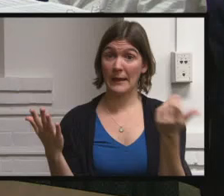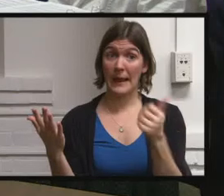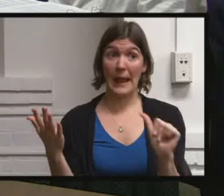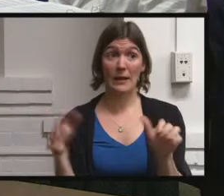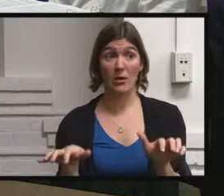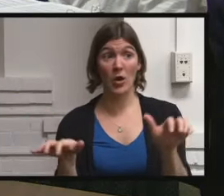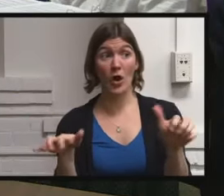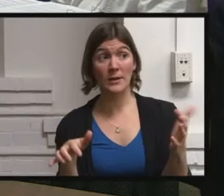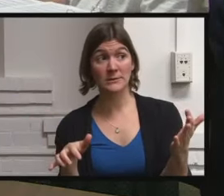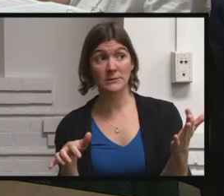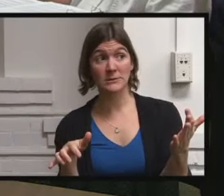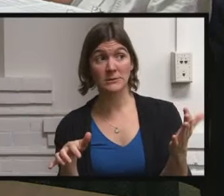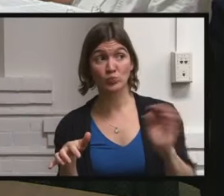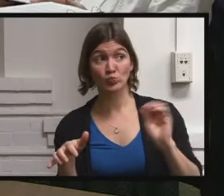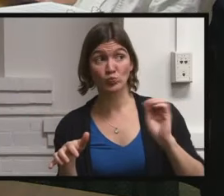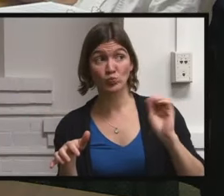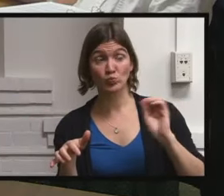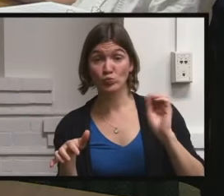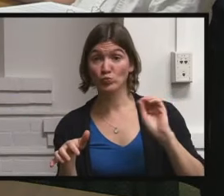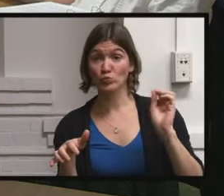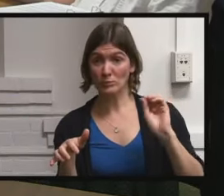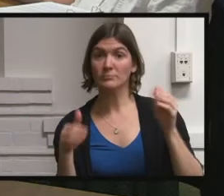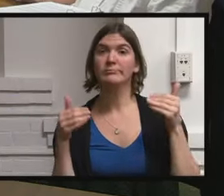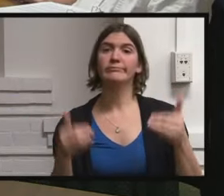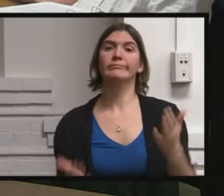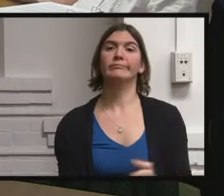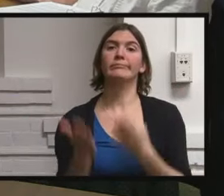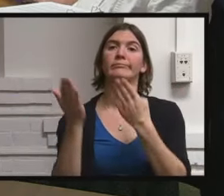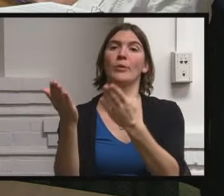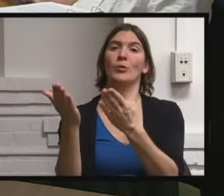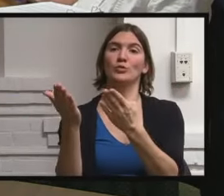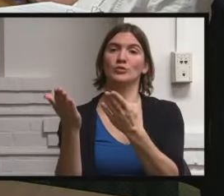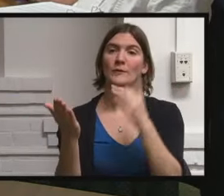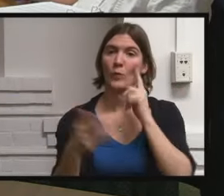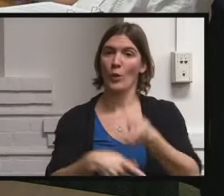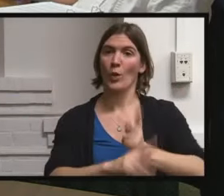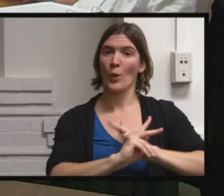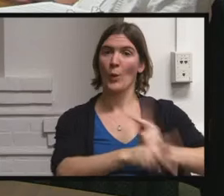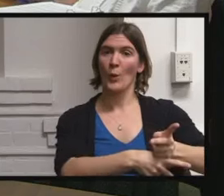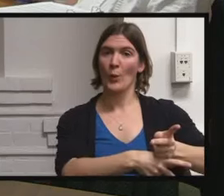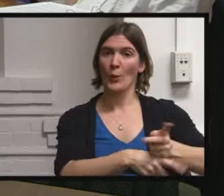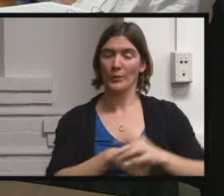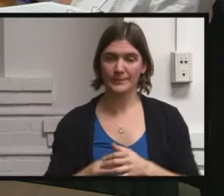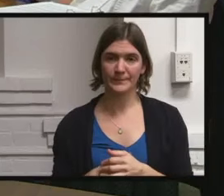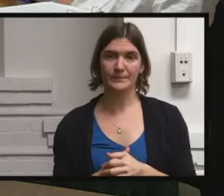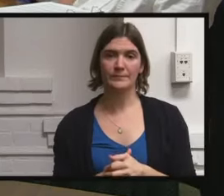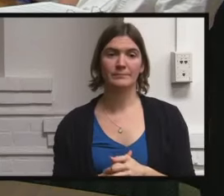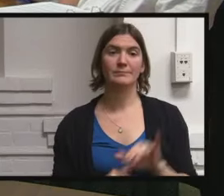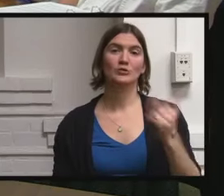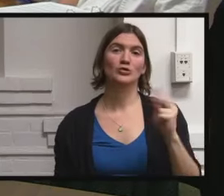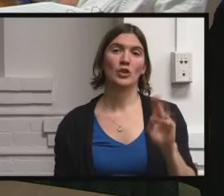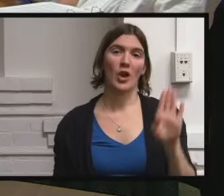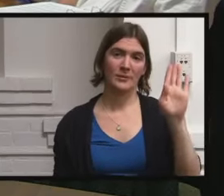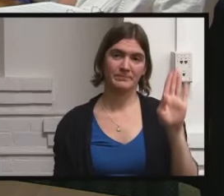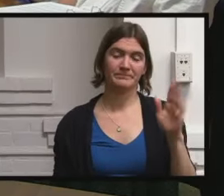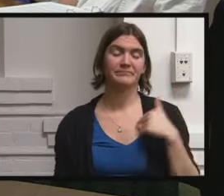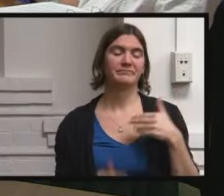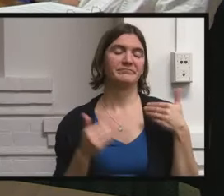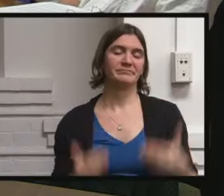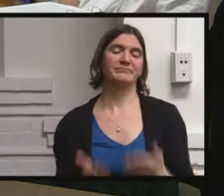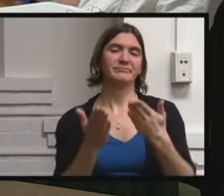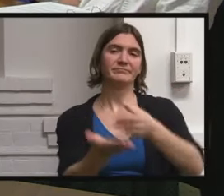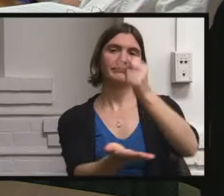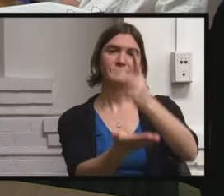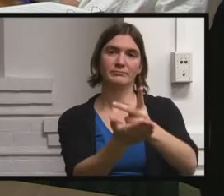anybody who's in attendance? We're ready for a motion on the loan. Oh, okay, I'll do it. To approve a